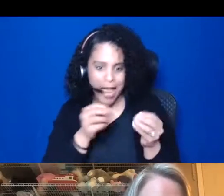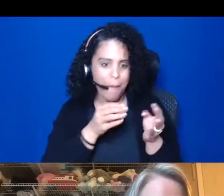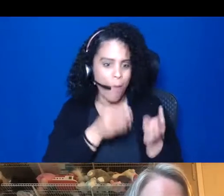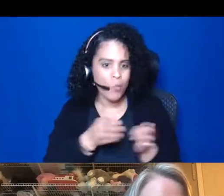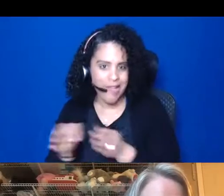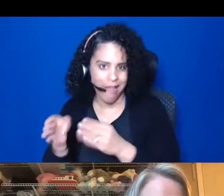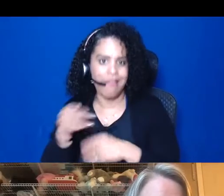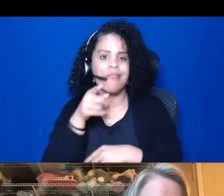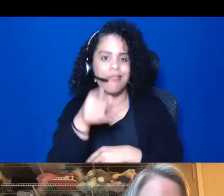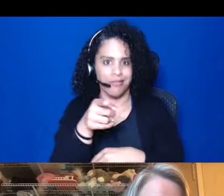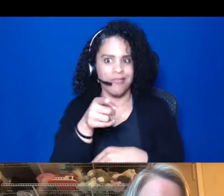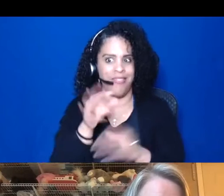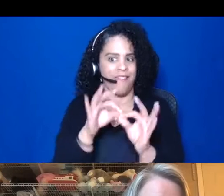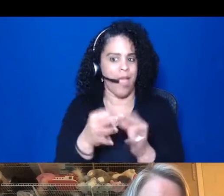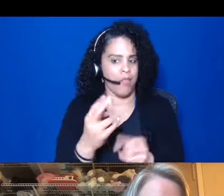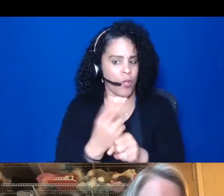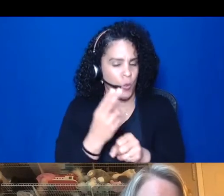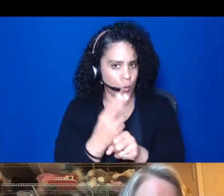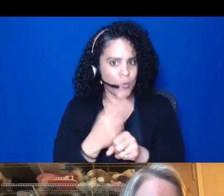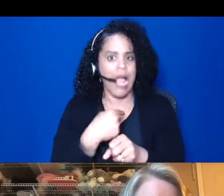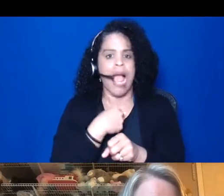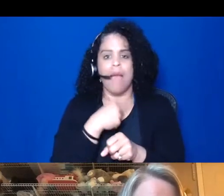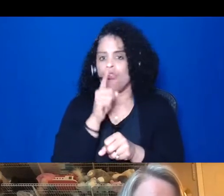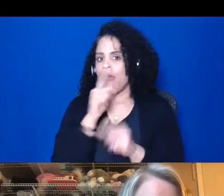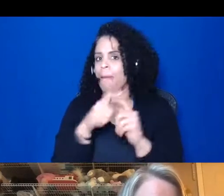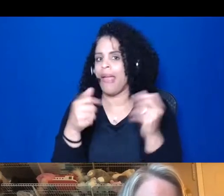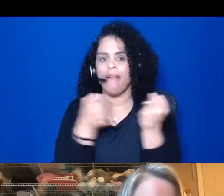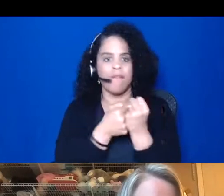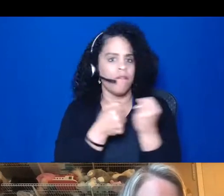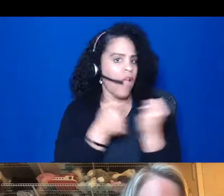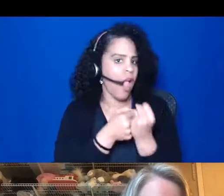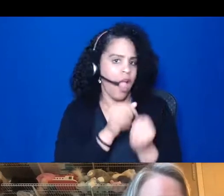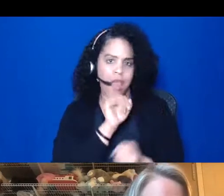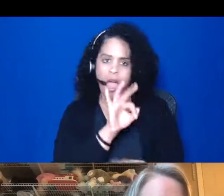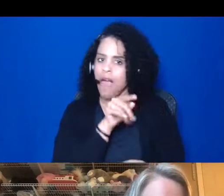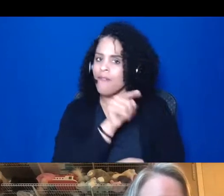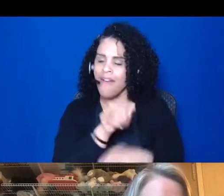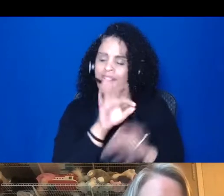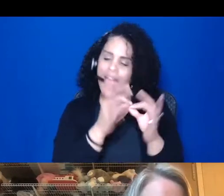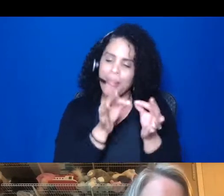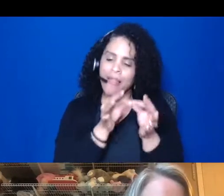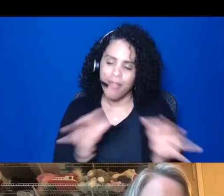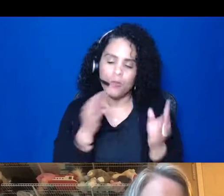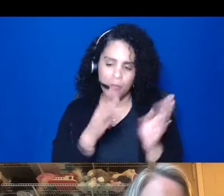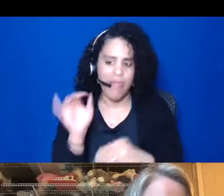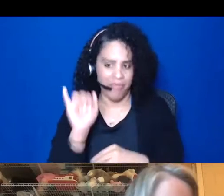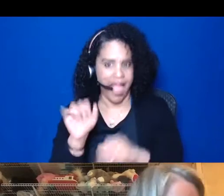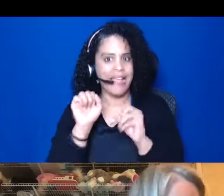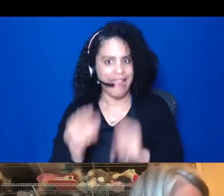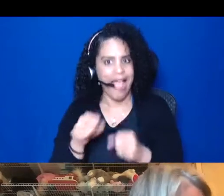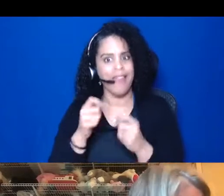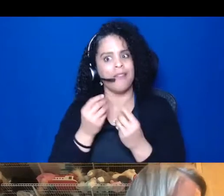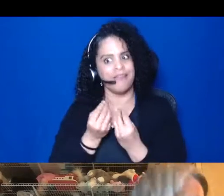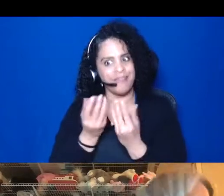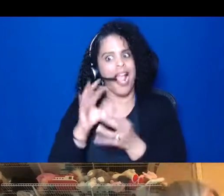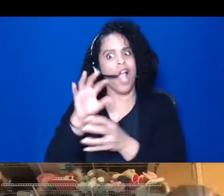using. So I am a big fan of family language planning, and I think that's something that can really contribute to a